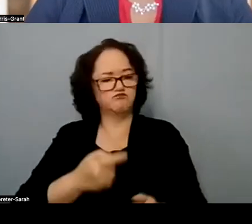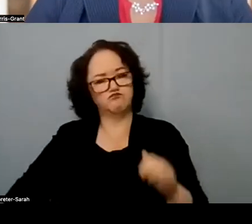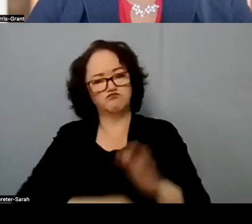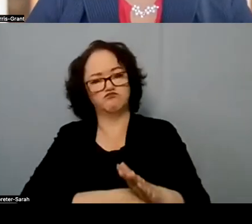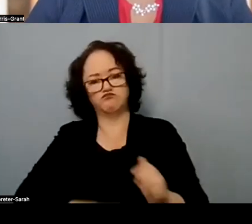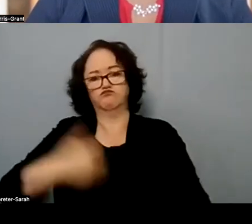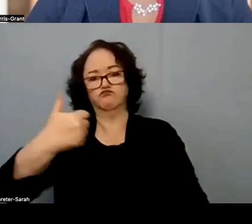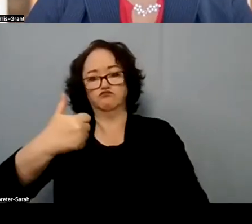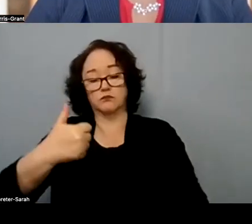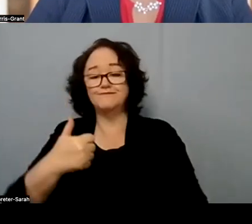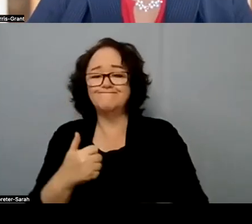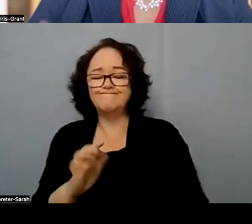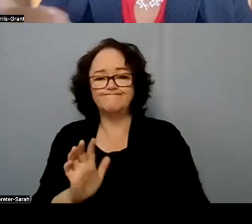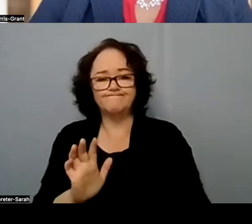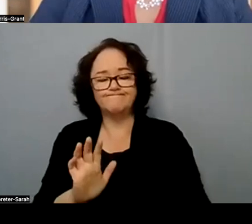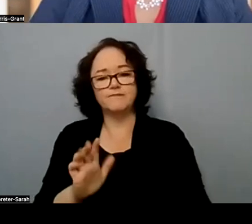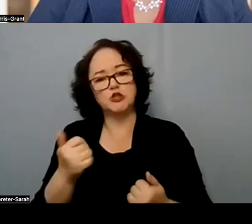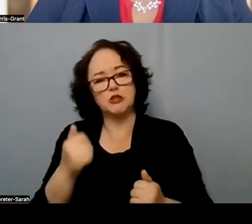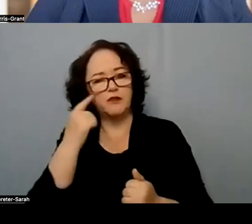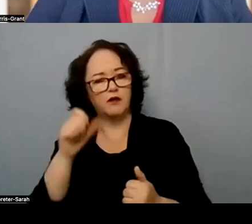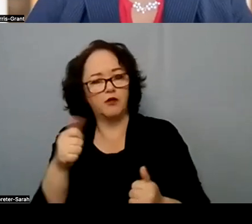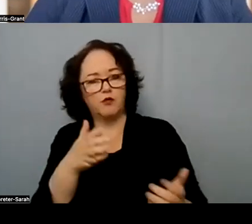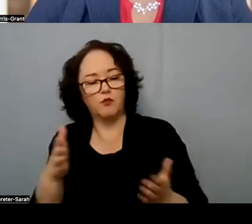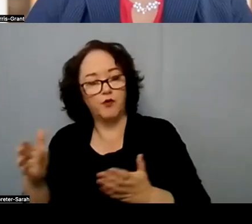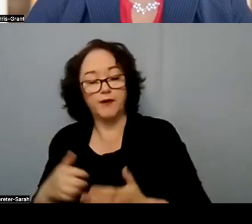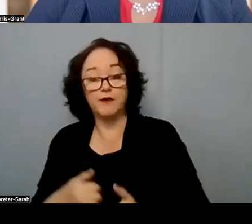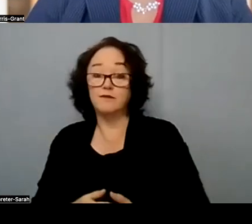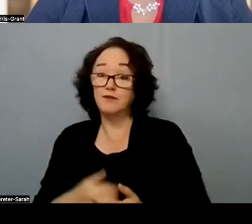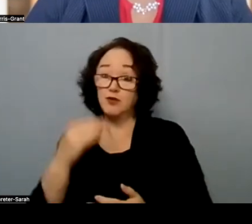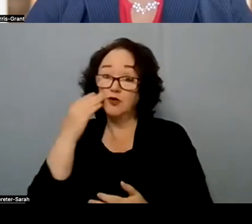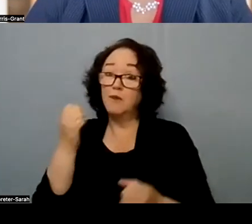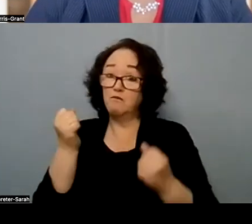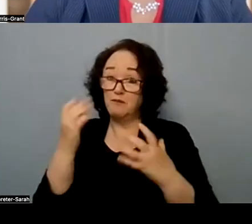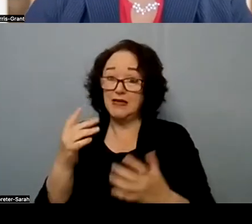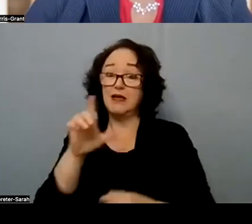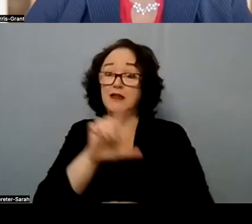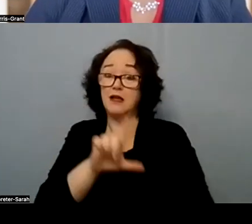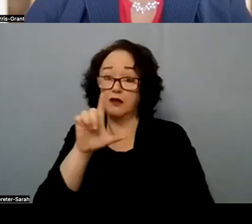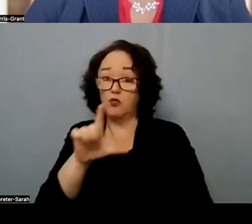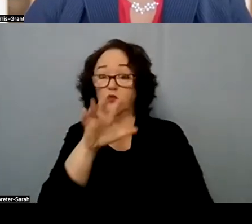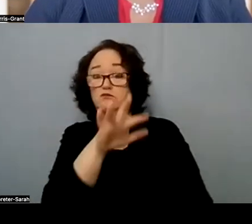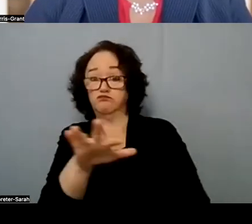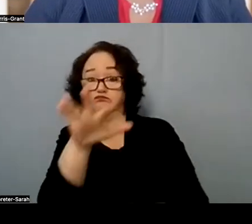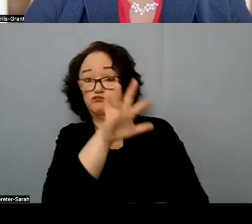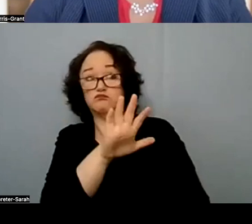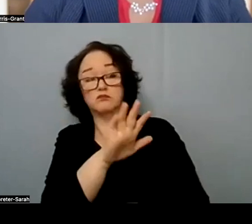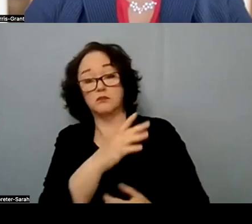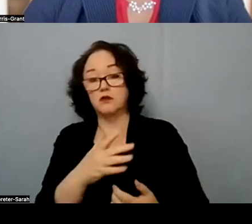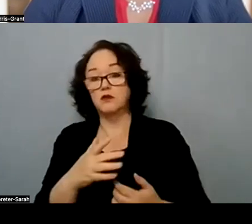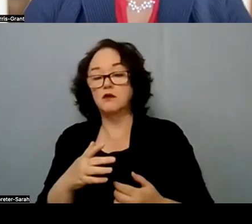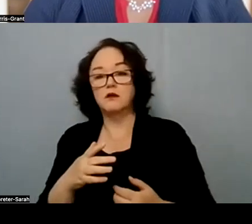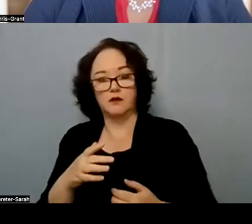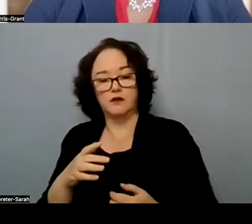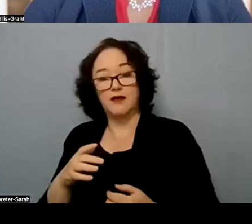units of landlords, right? That the first thing is to evict people who are creating these issues for